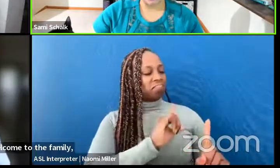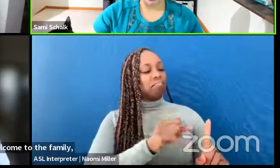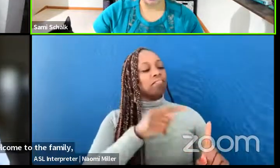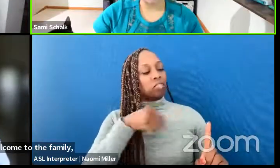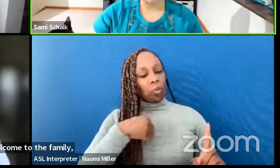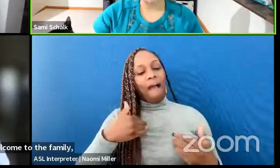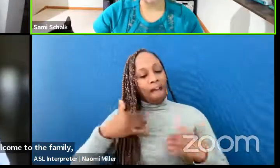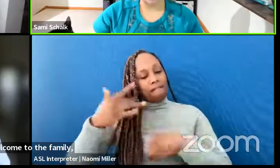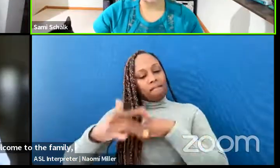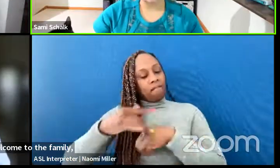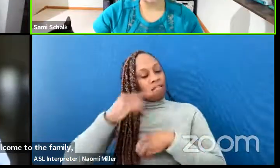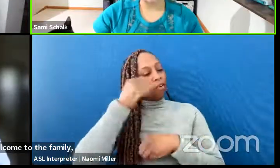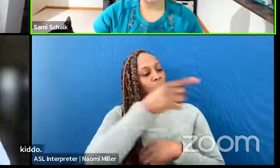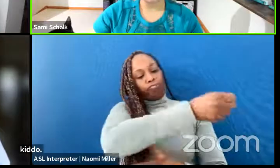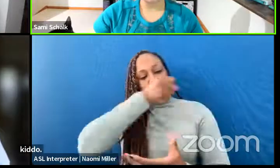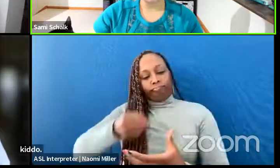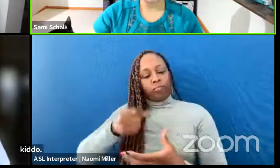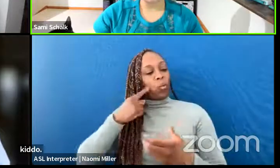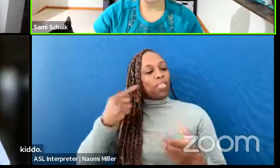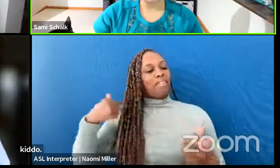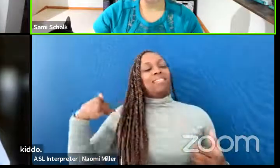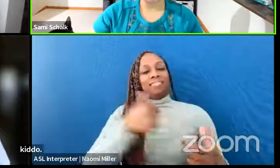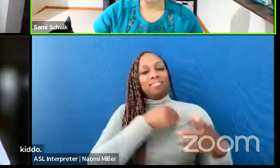you here with us.